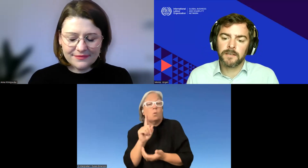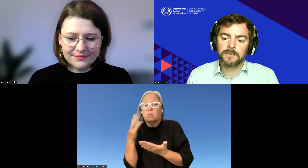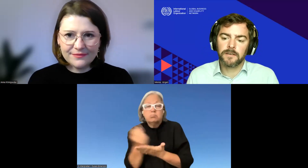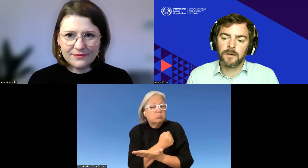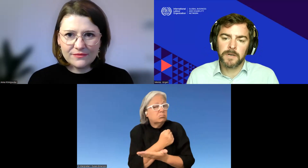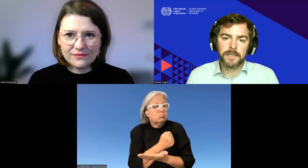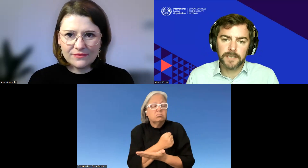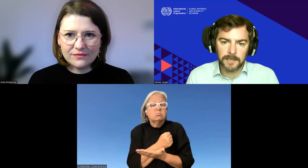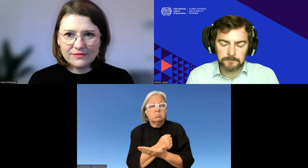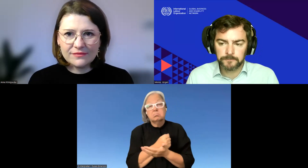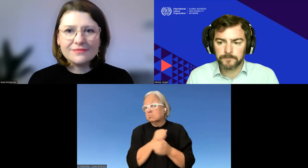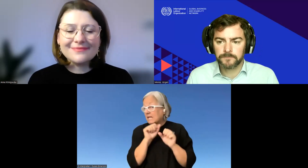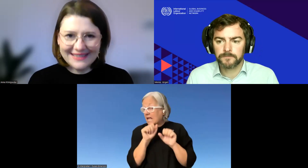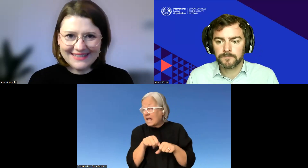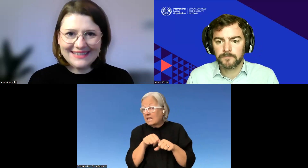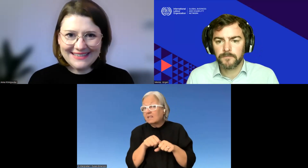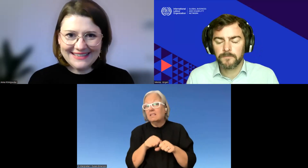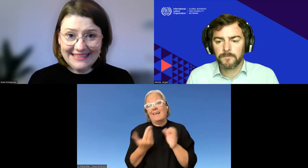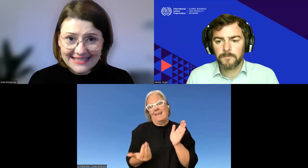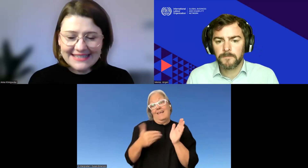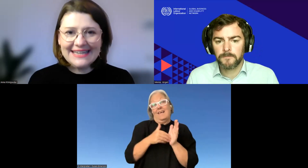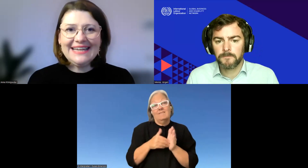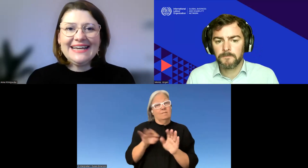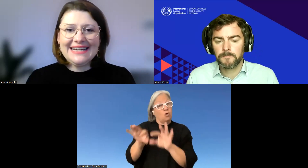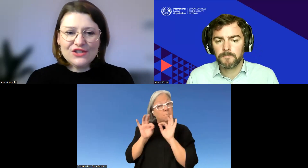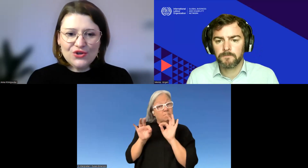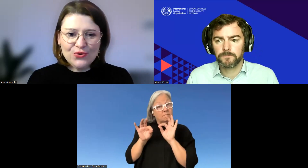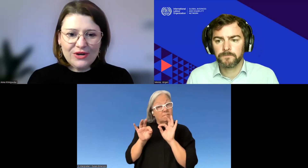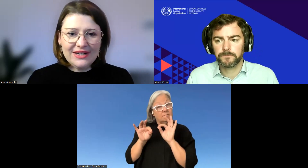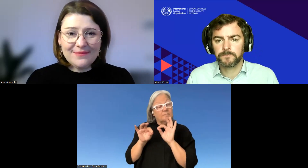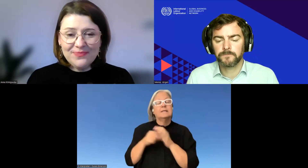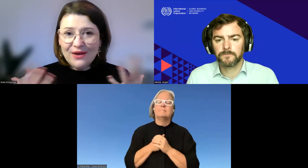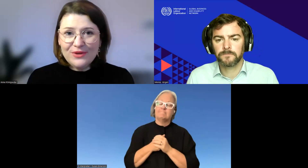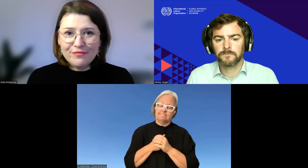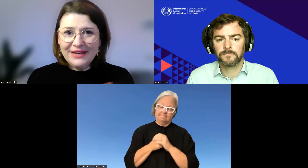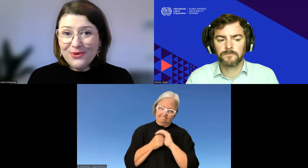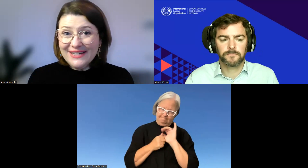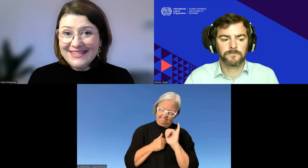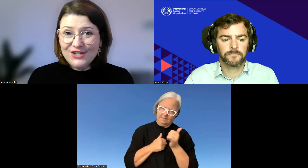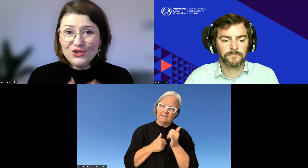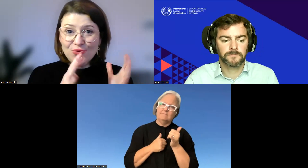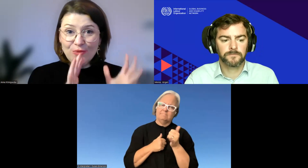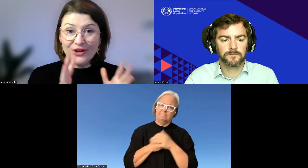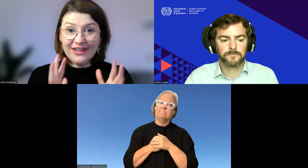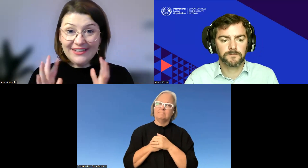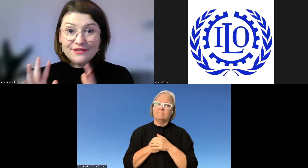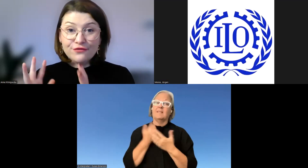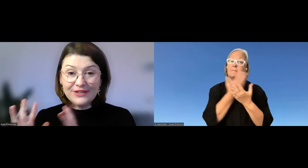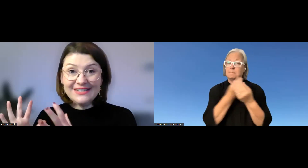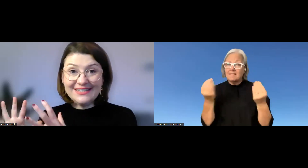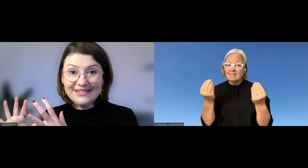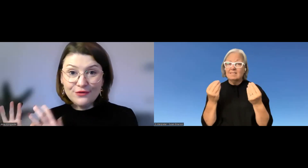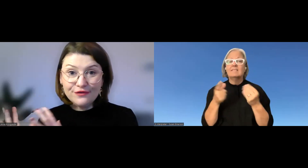can they nominate again? Yes. So we have many organizations who are working